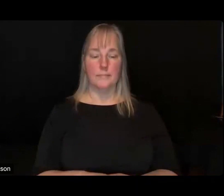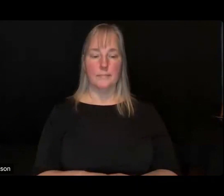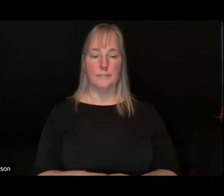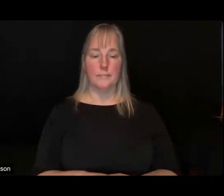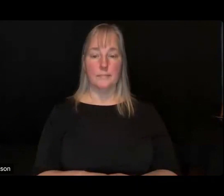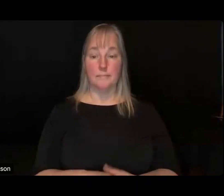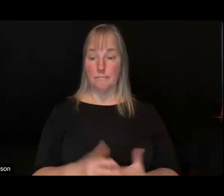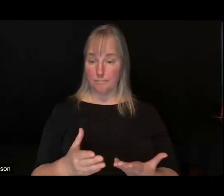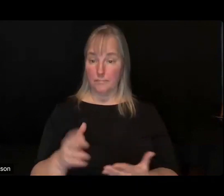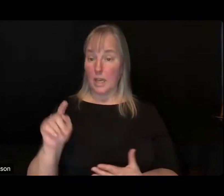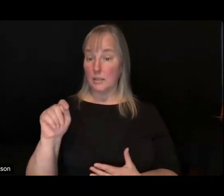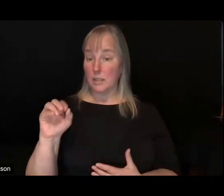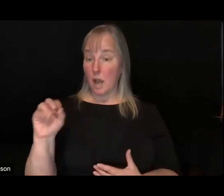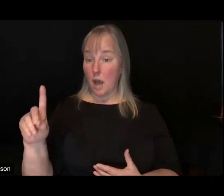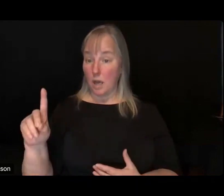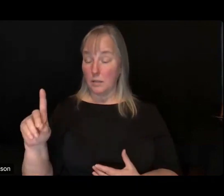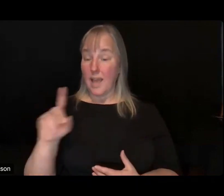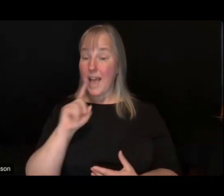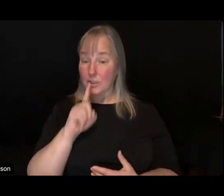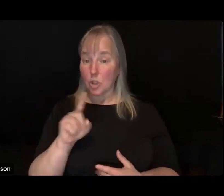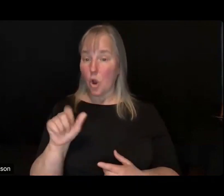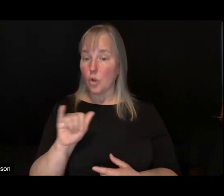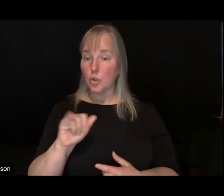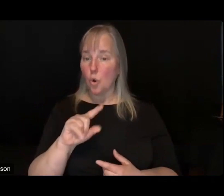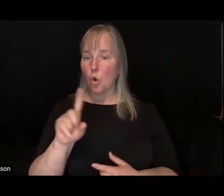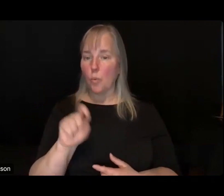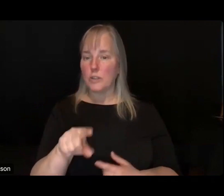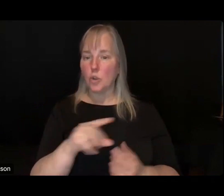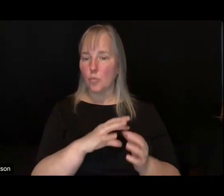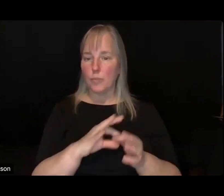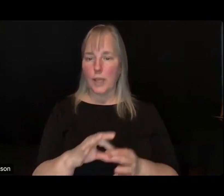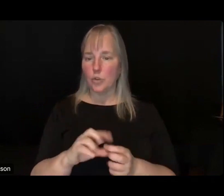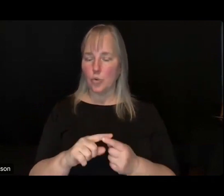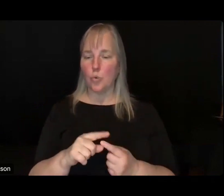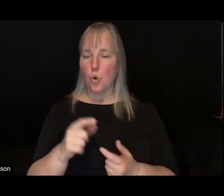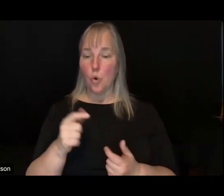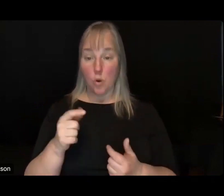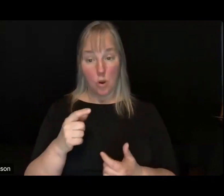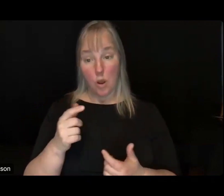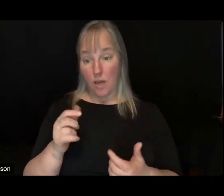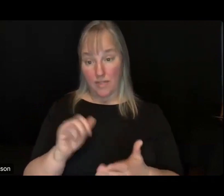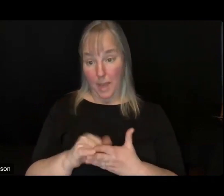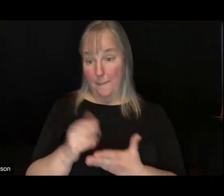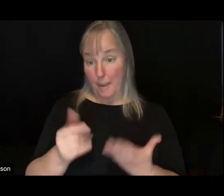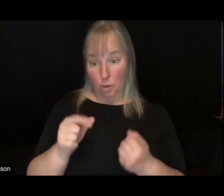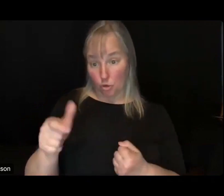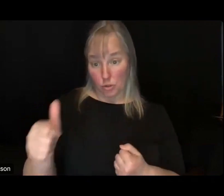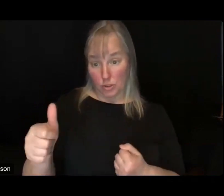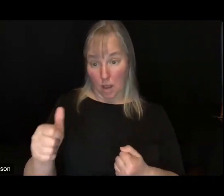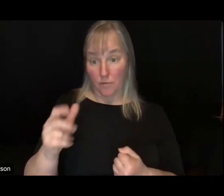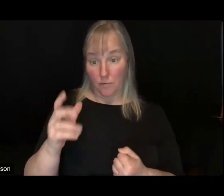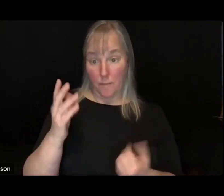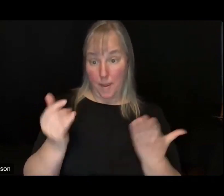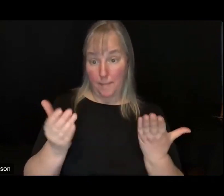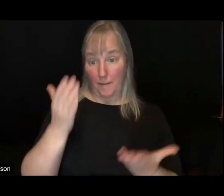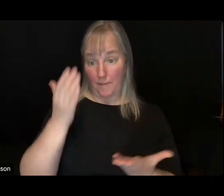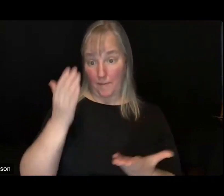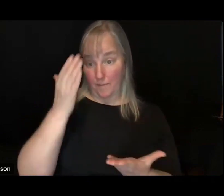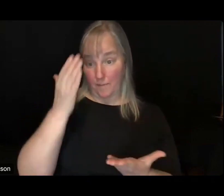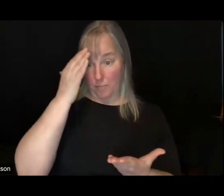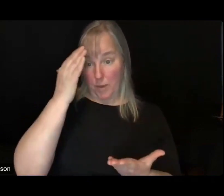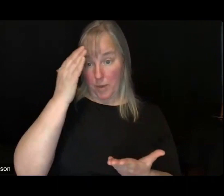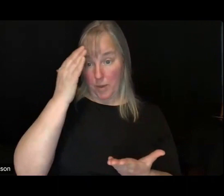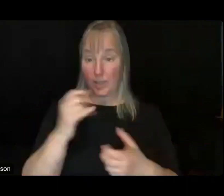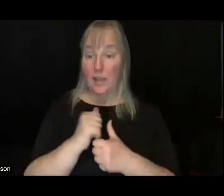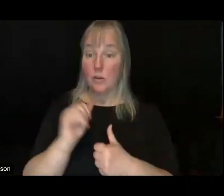So Todd, actually, there was also a question related to which you might be familiar with. So I want to get your comments on that. As Jimmy